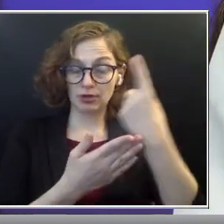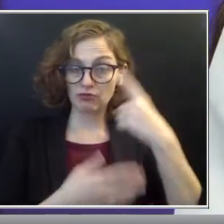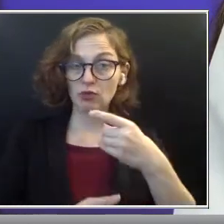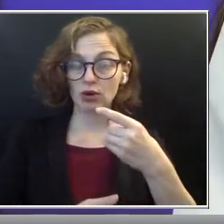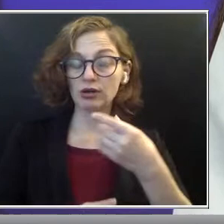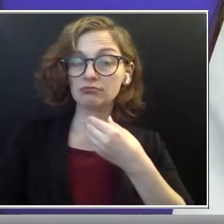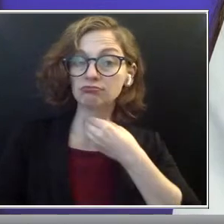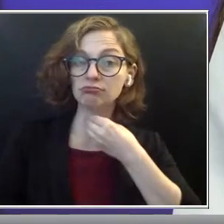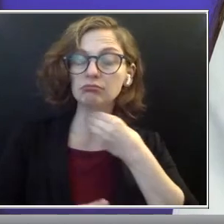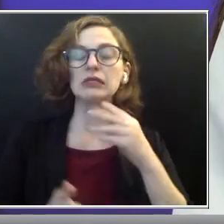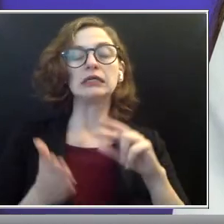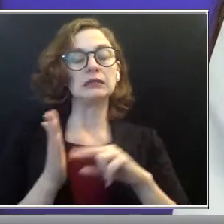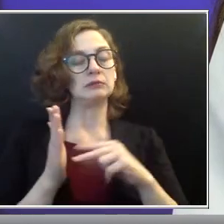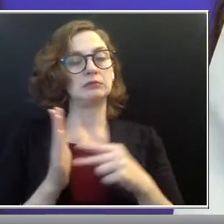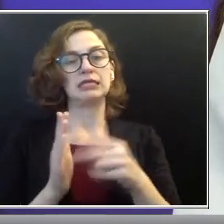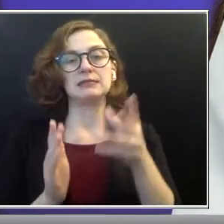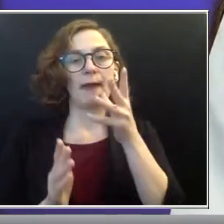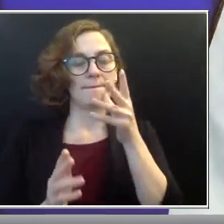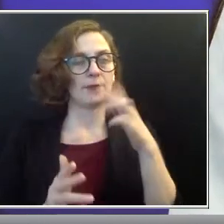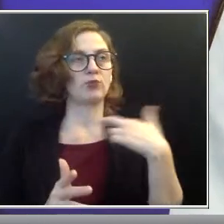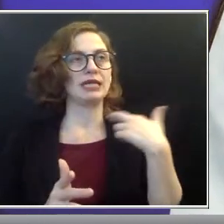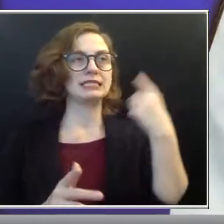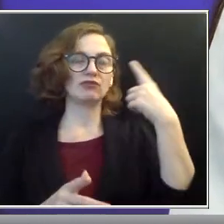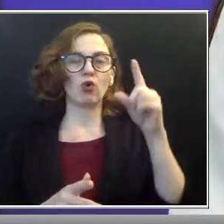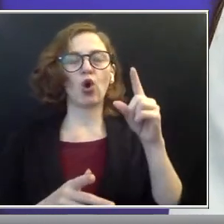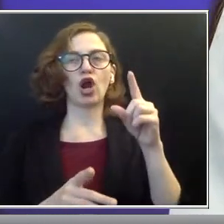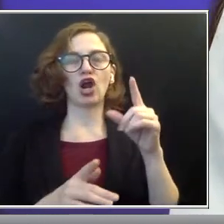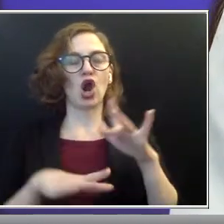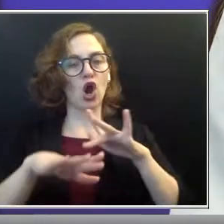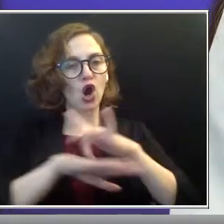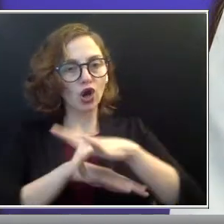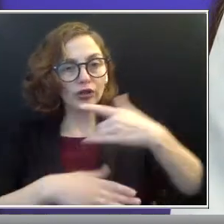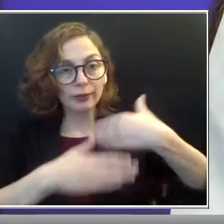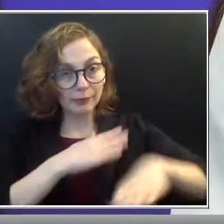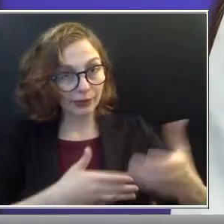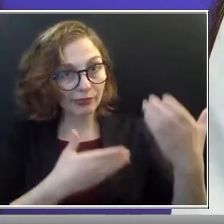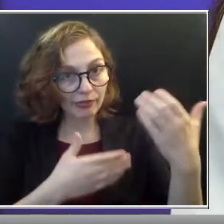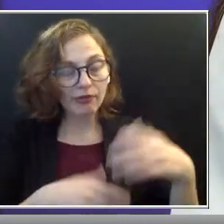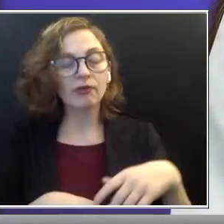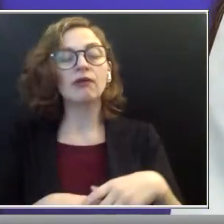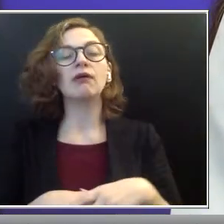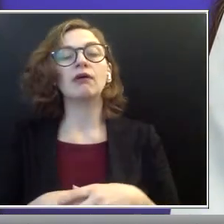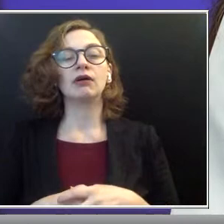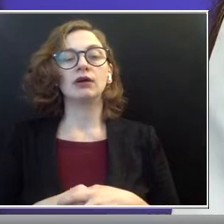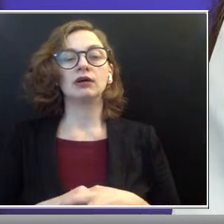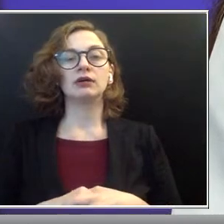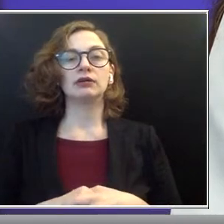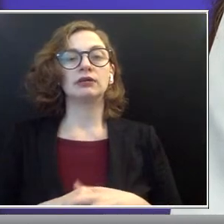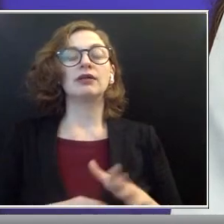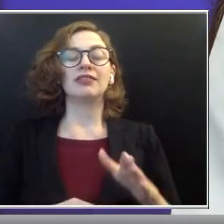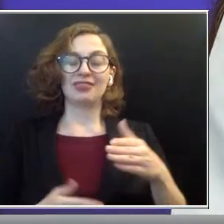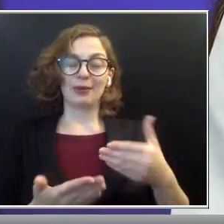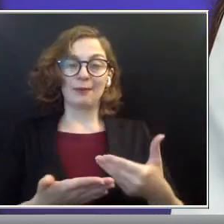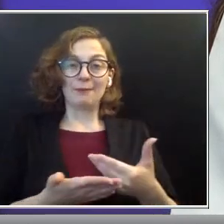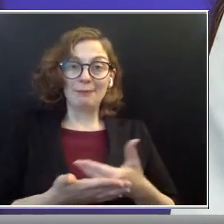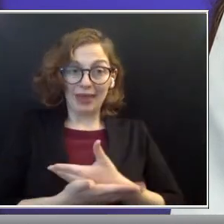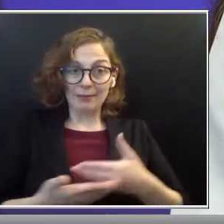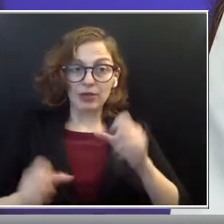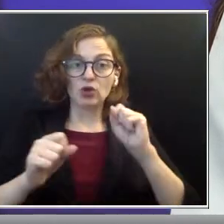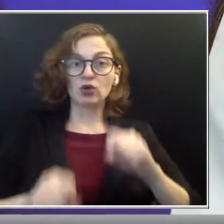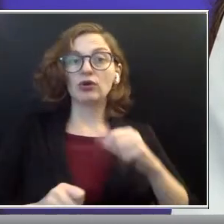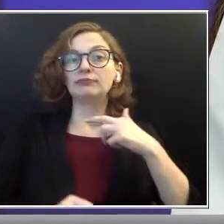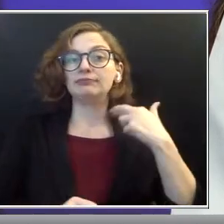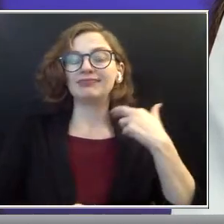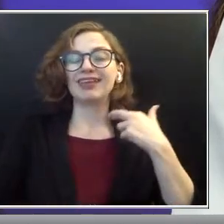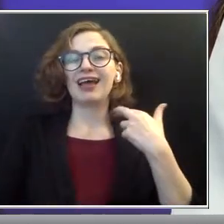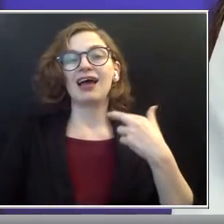labor, for a baby with small birth weight. It would put the baby at risk for development of hyperthyroidism because those antibodies that are stimulating the mom's